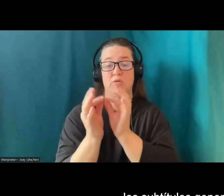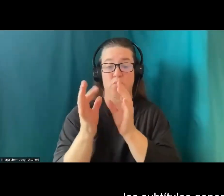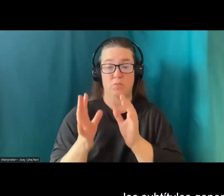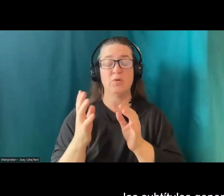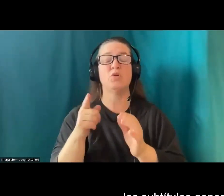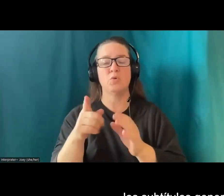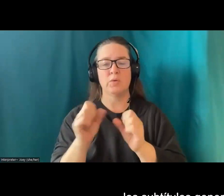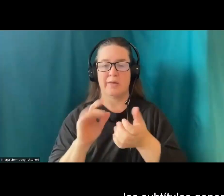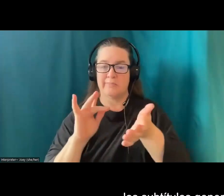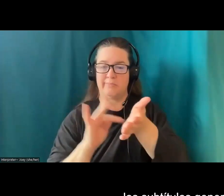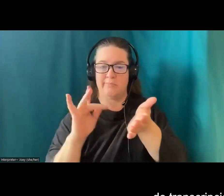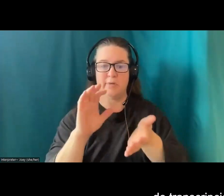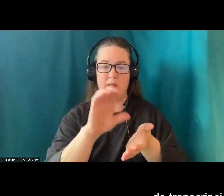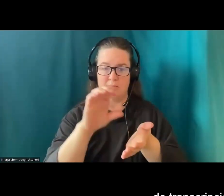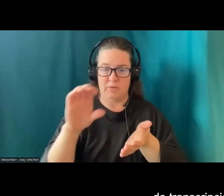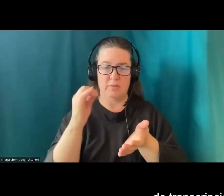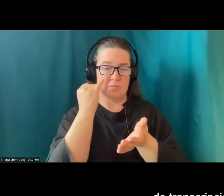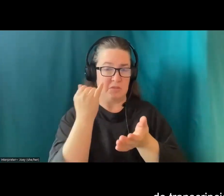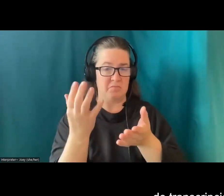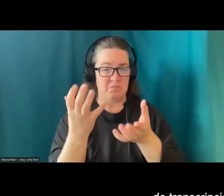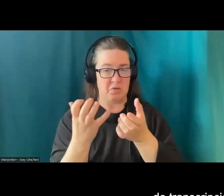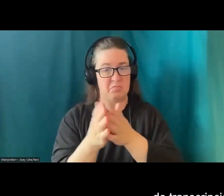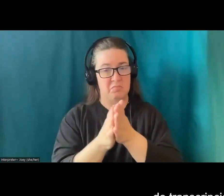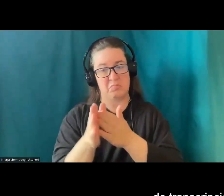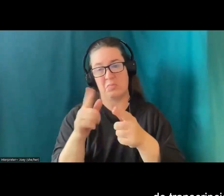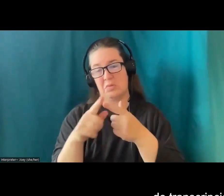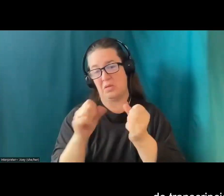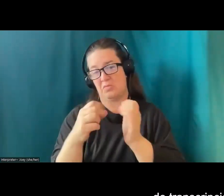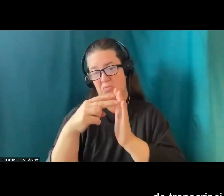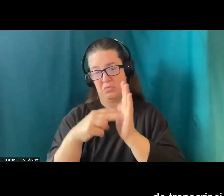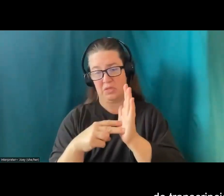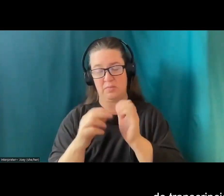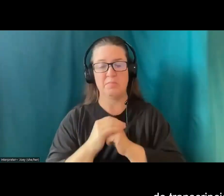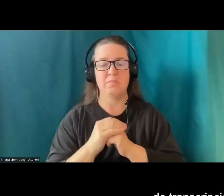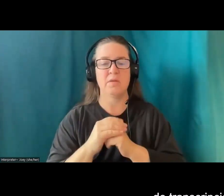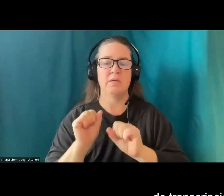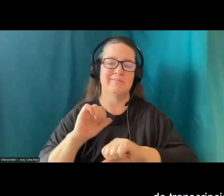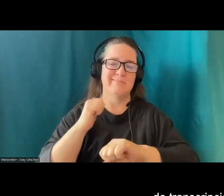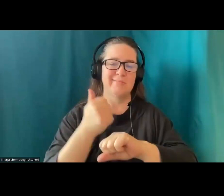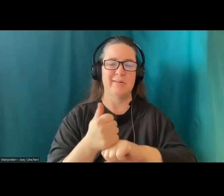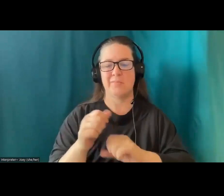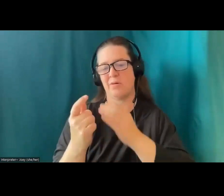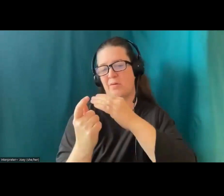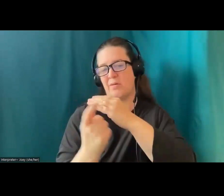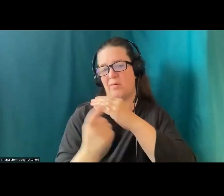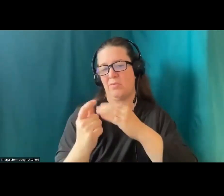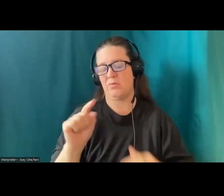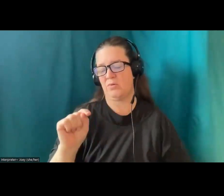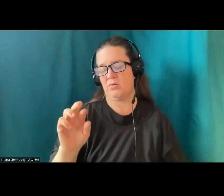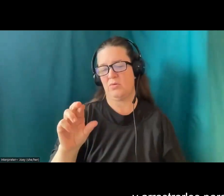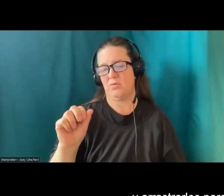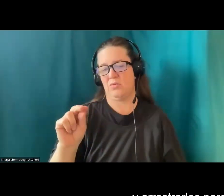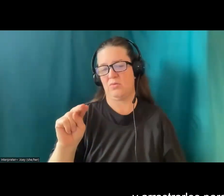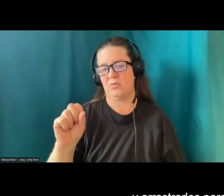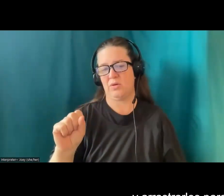closed caption live transcript button in the meeting control bar, and then clicking enable auto transcription. You can click and drag the